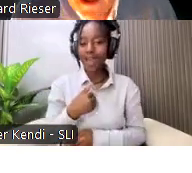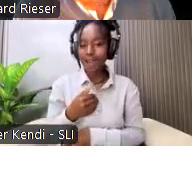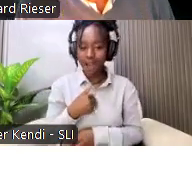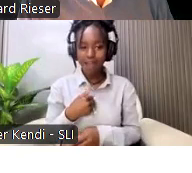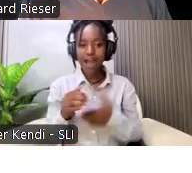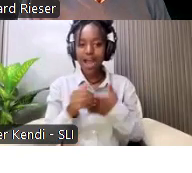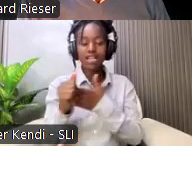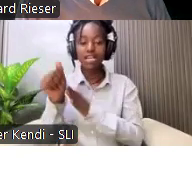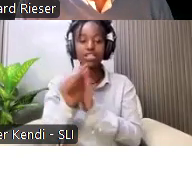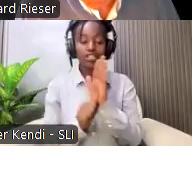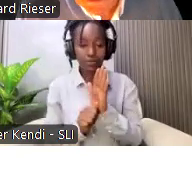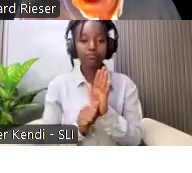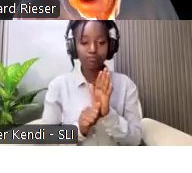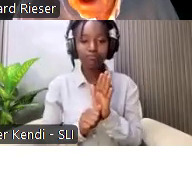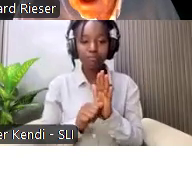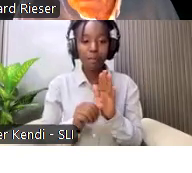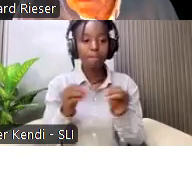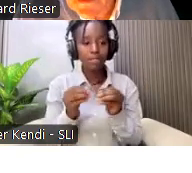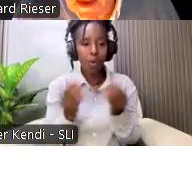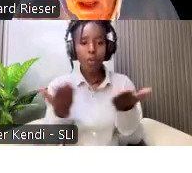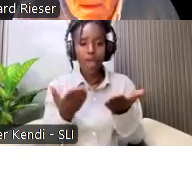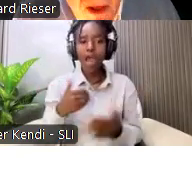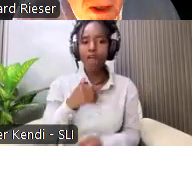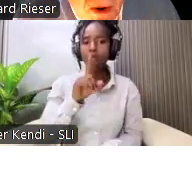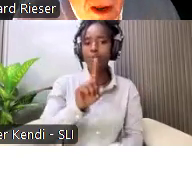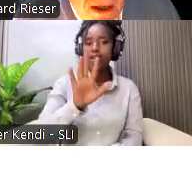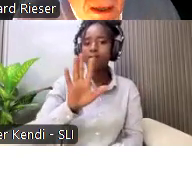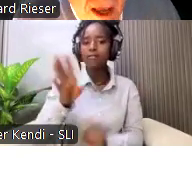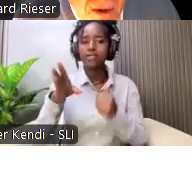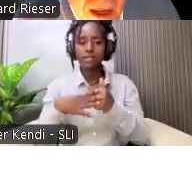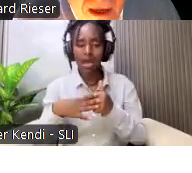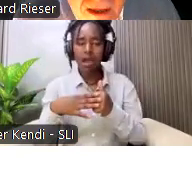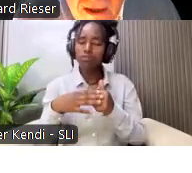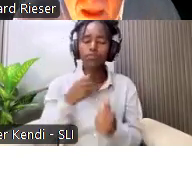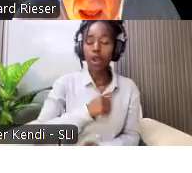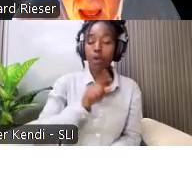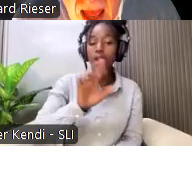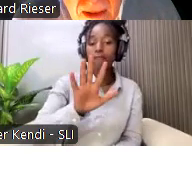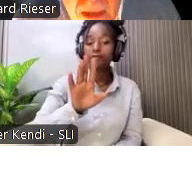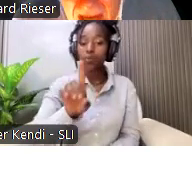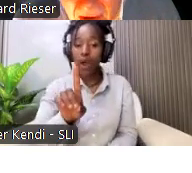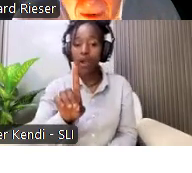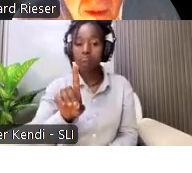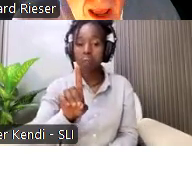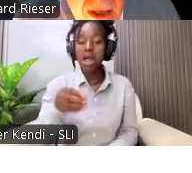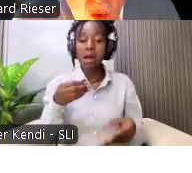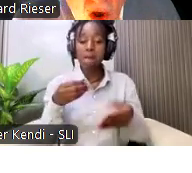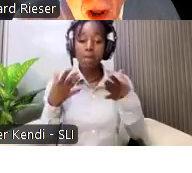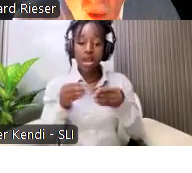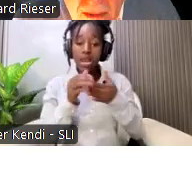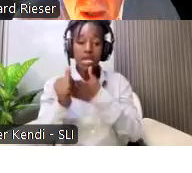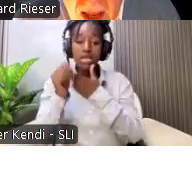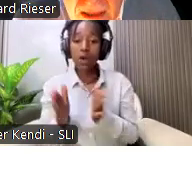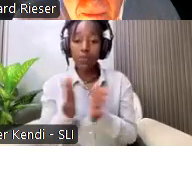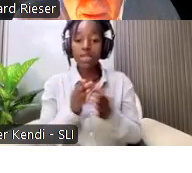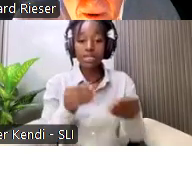online, with 151 30 or under disabled leaders. And the material from that is all on